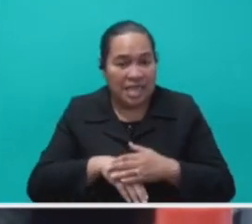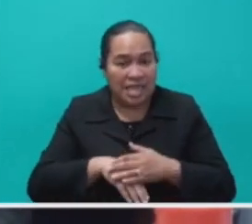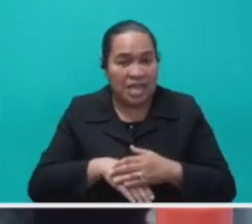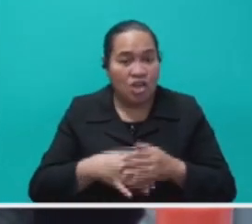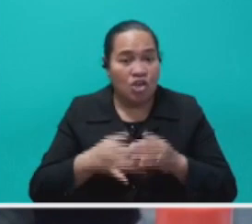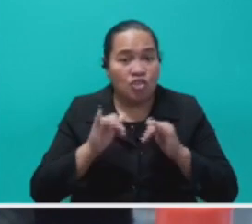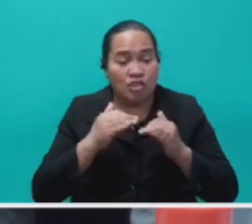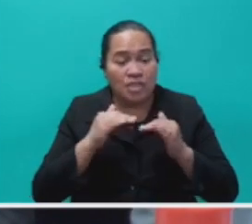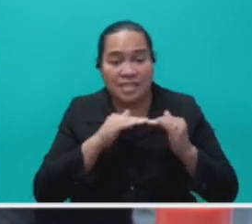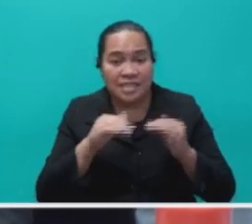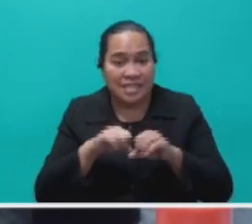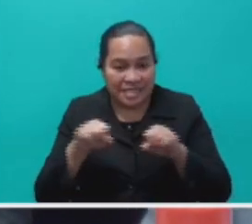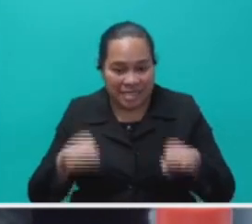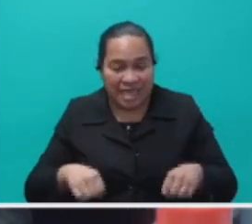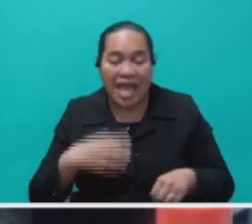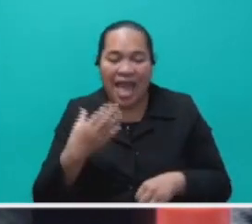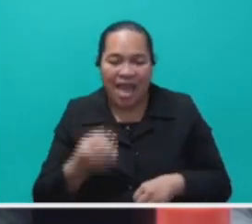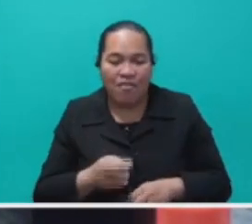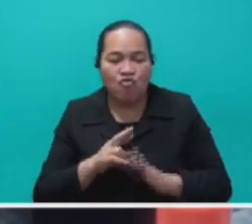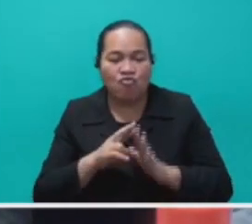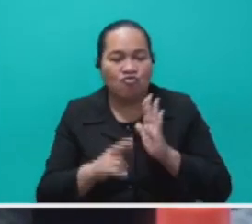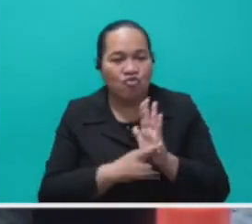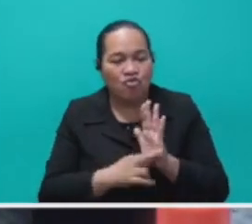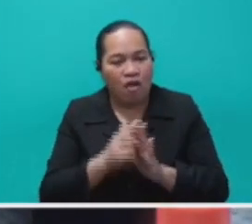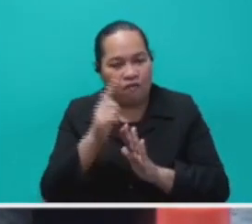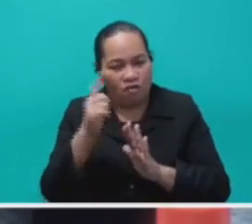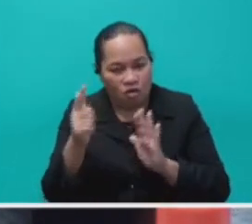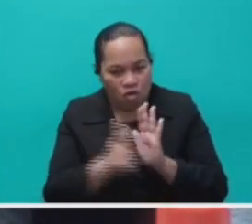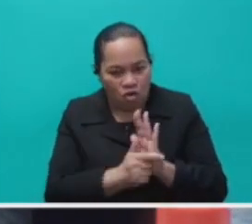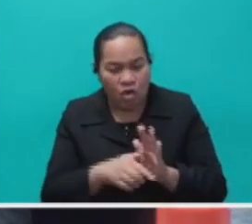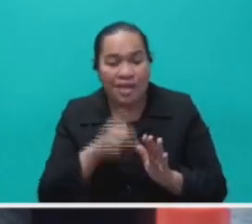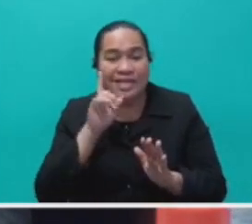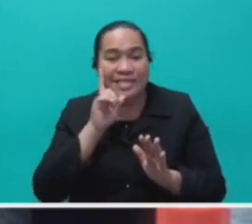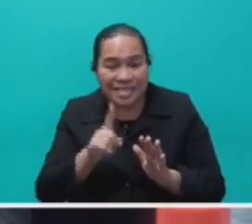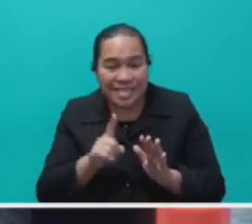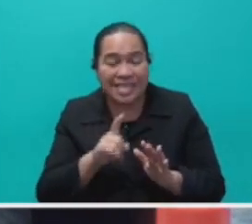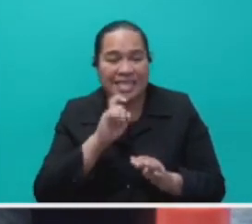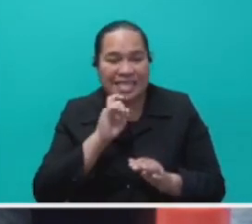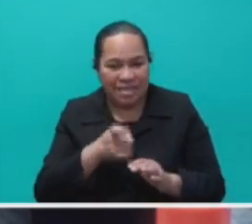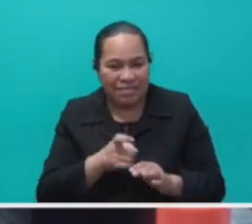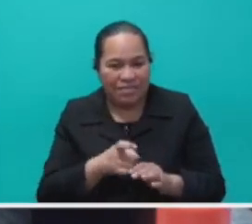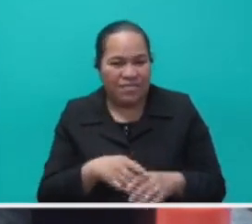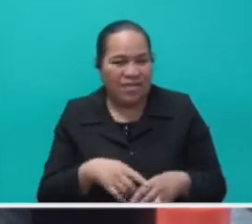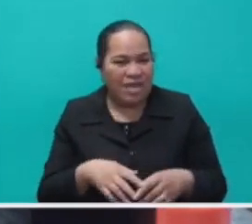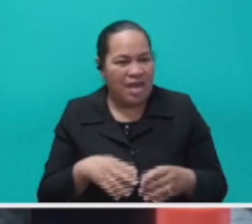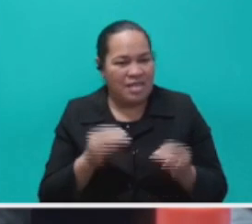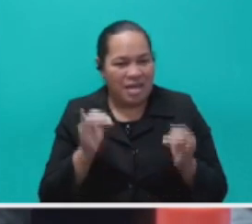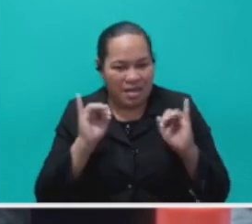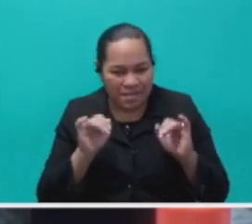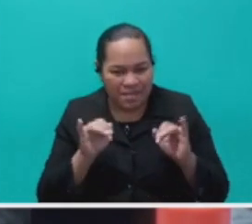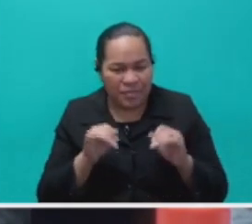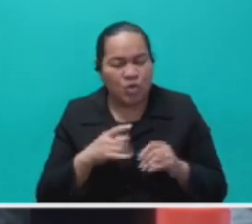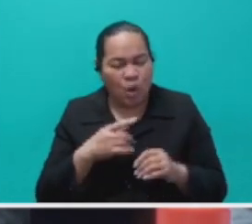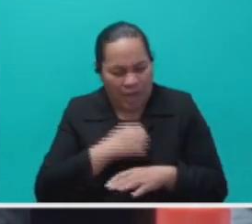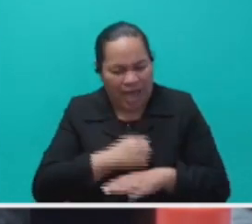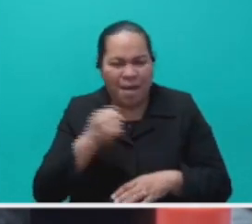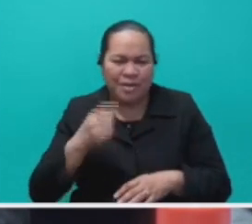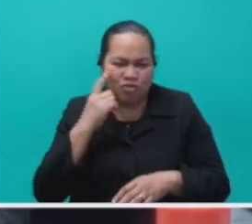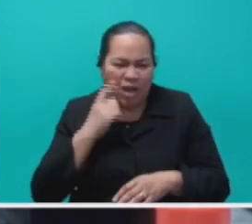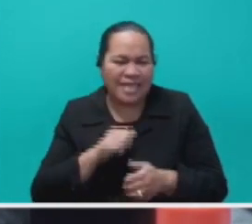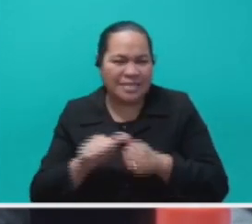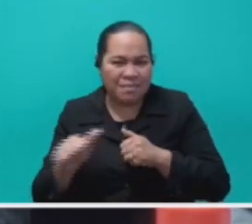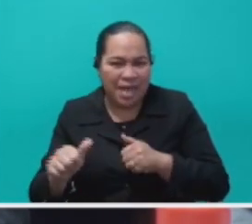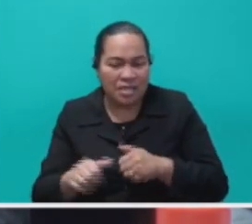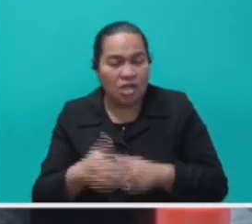there is a rule of law, if people can see that the matters are concluded. So government is trying its best. And of course,